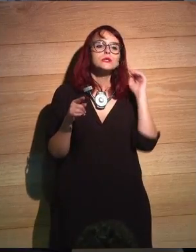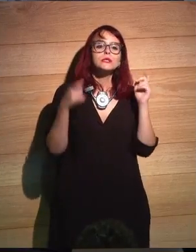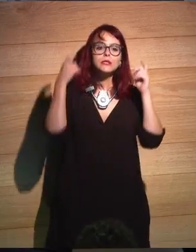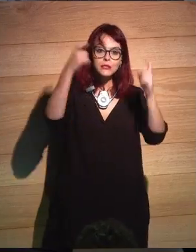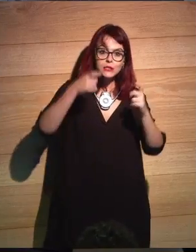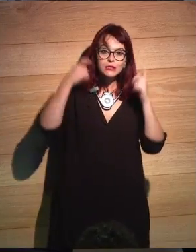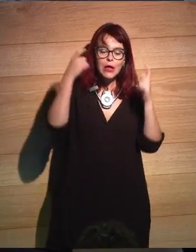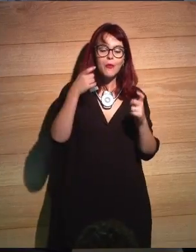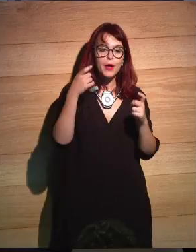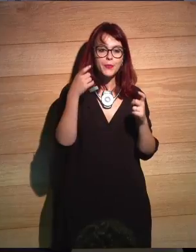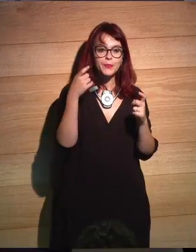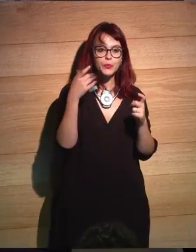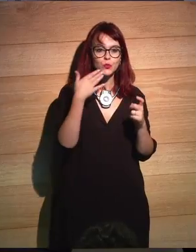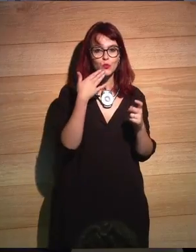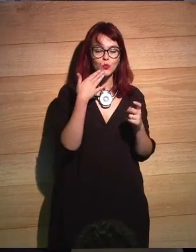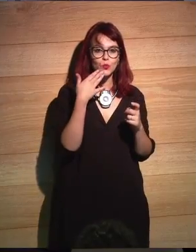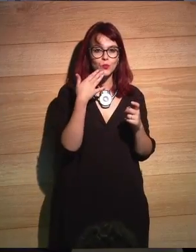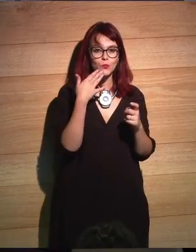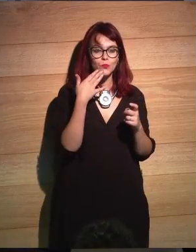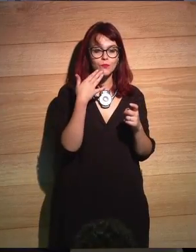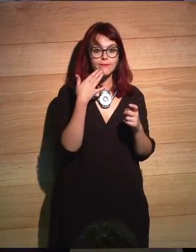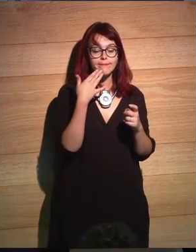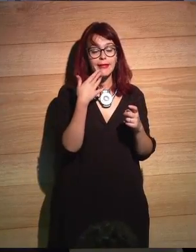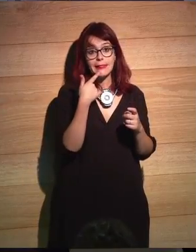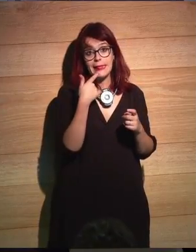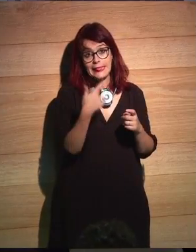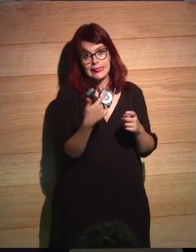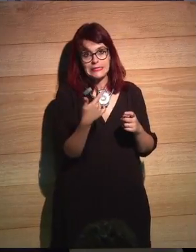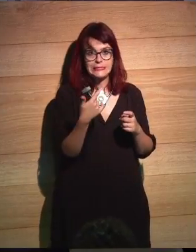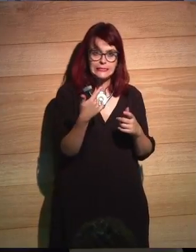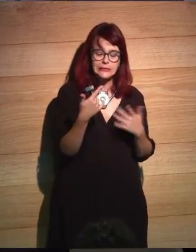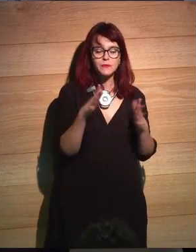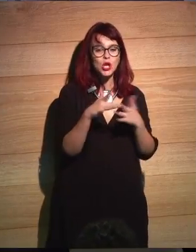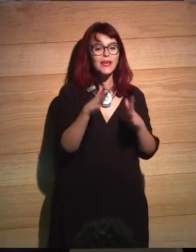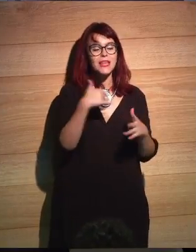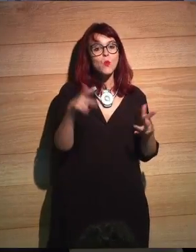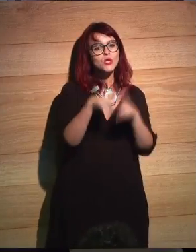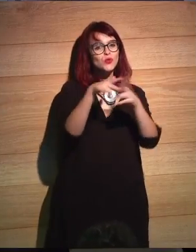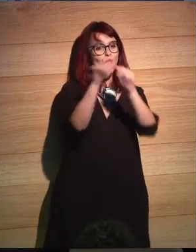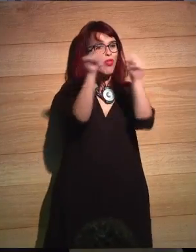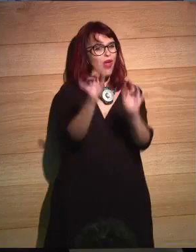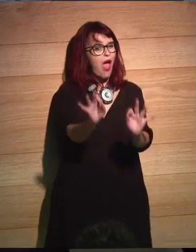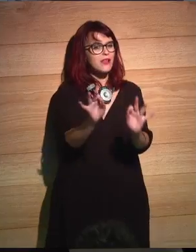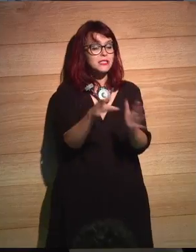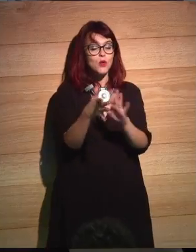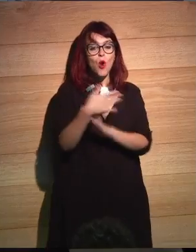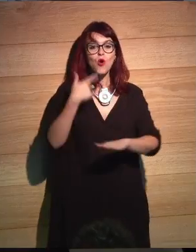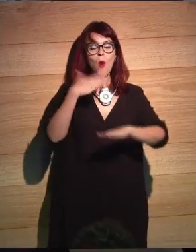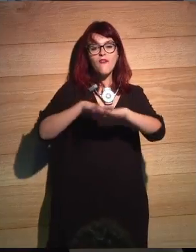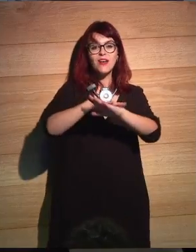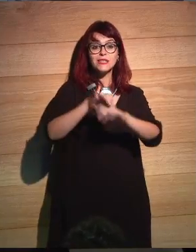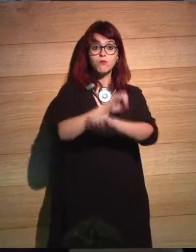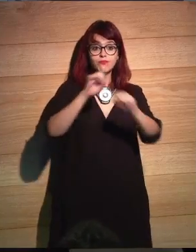well, I shouldn't say model society, but getting basics there. And now the basics are there, and they have